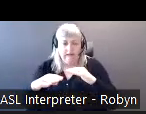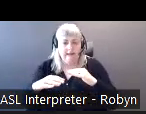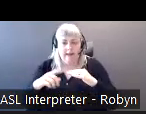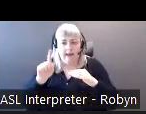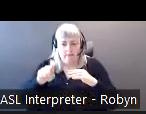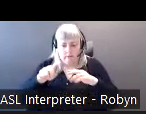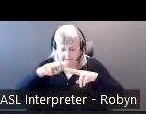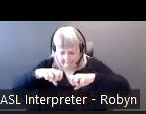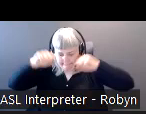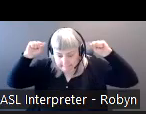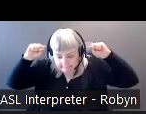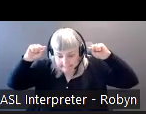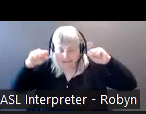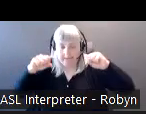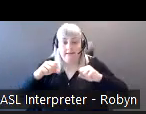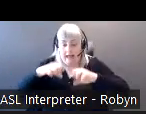very important.